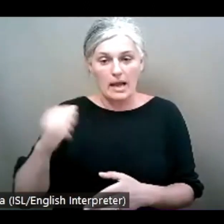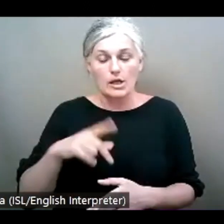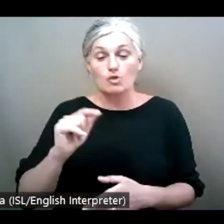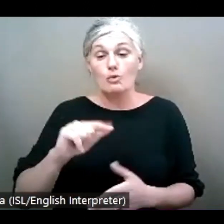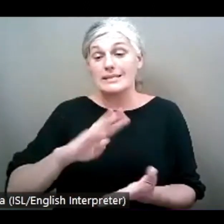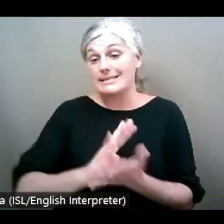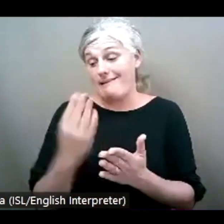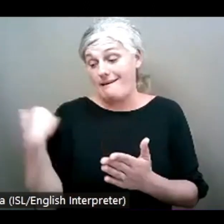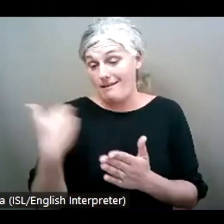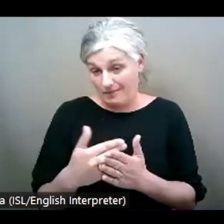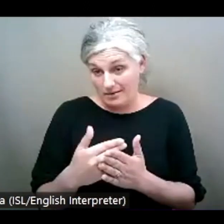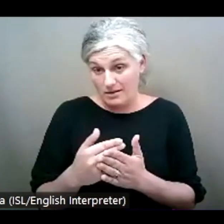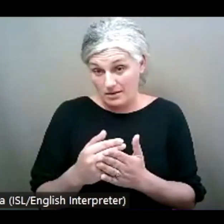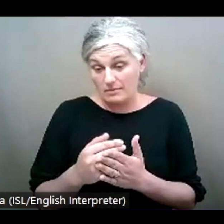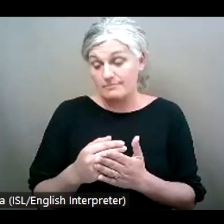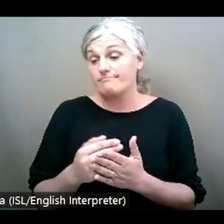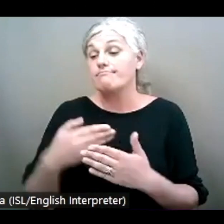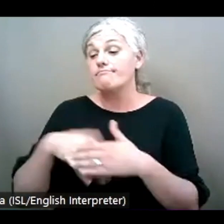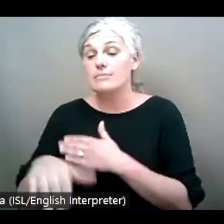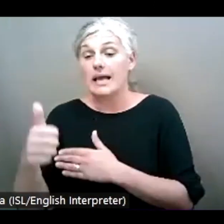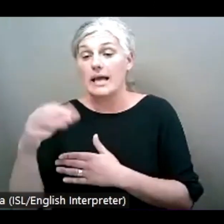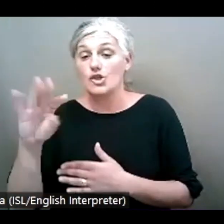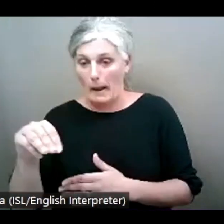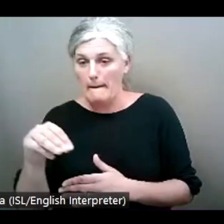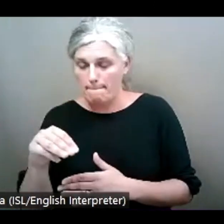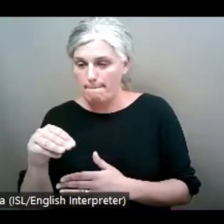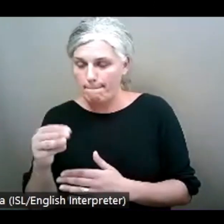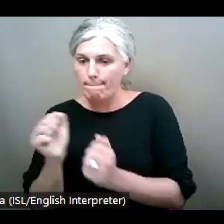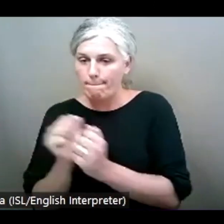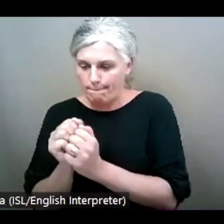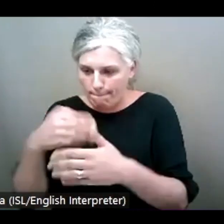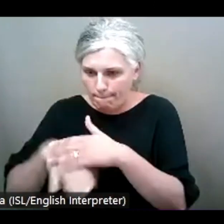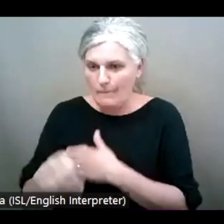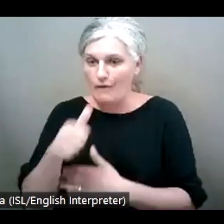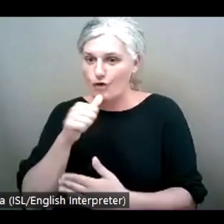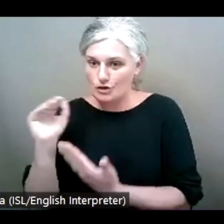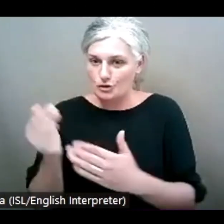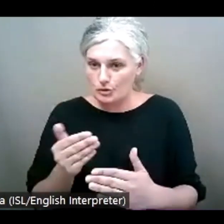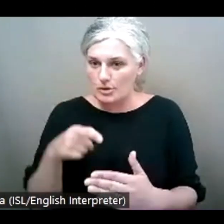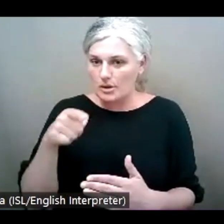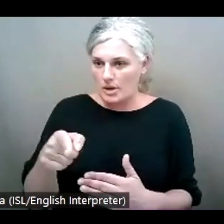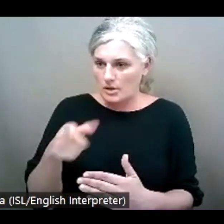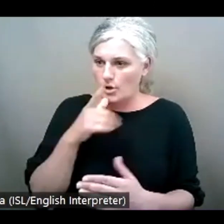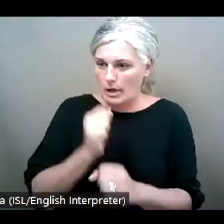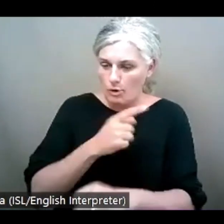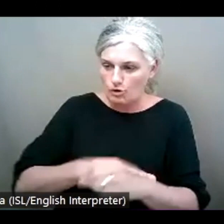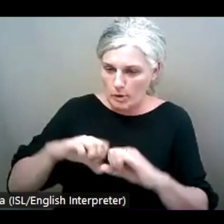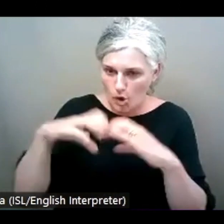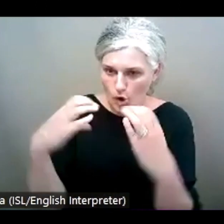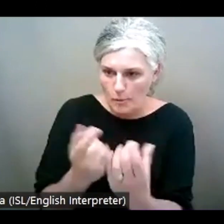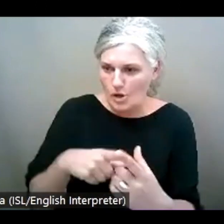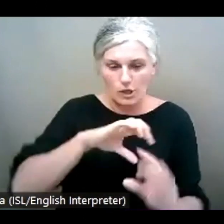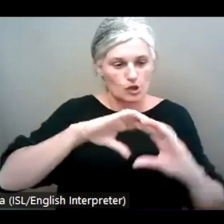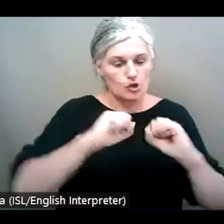2019 when I went to the AGM. And that was my first introduction to the disability community and also to the social